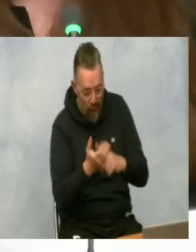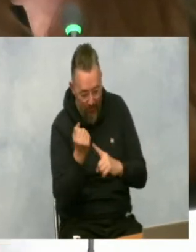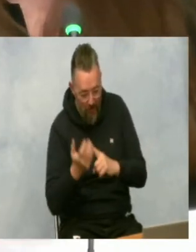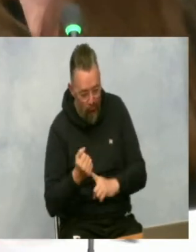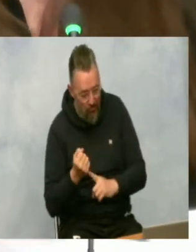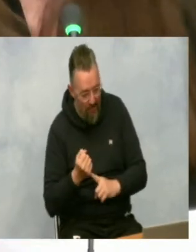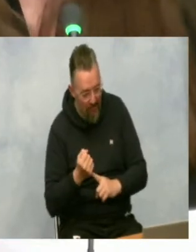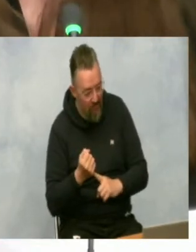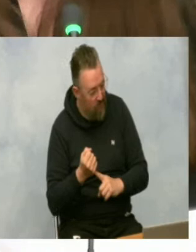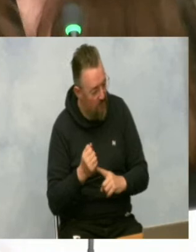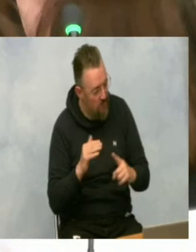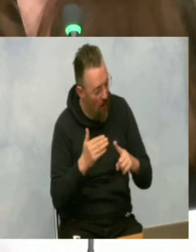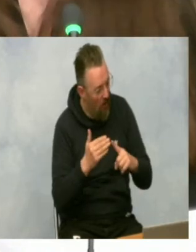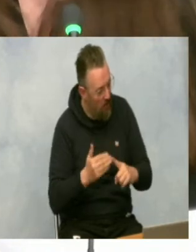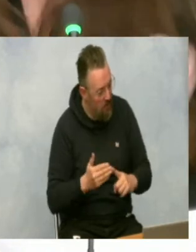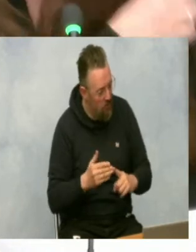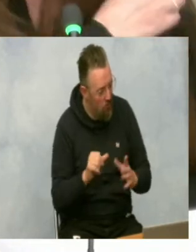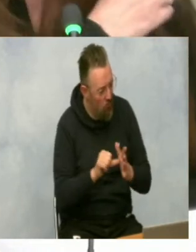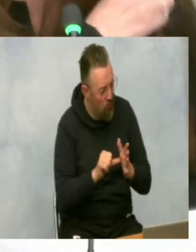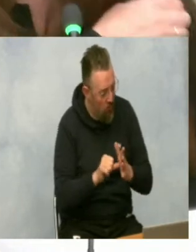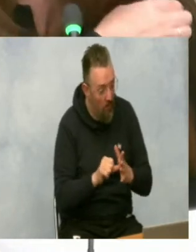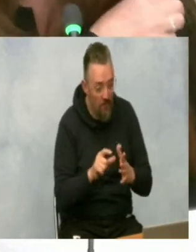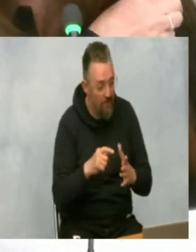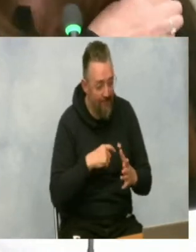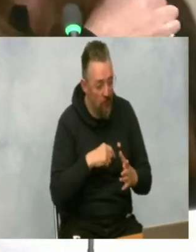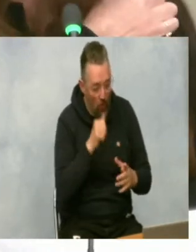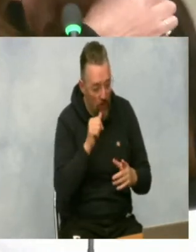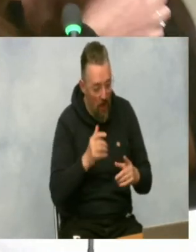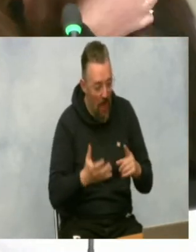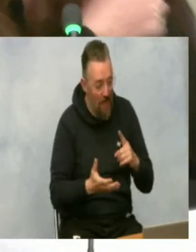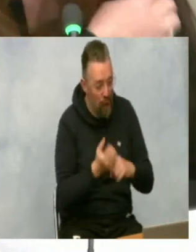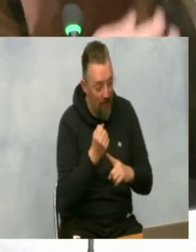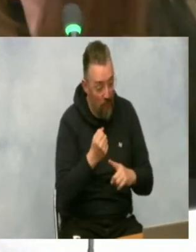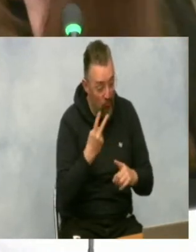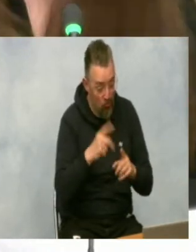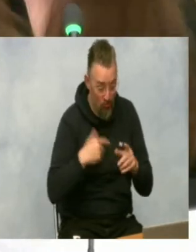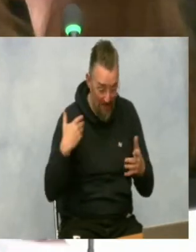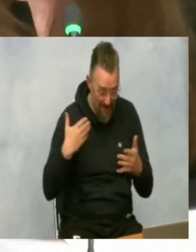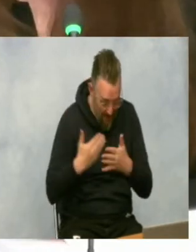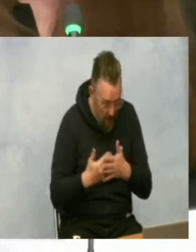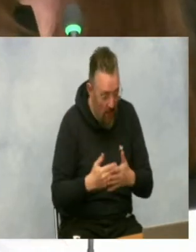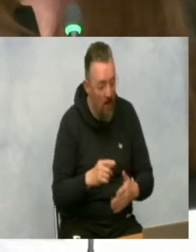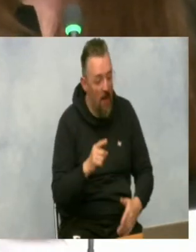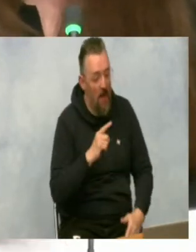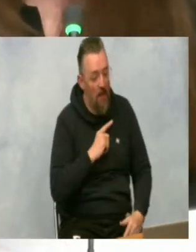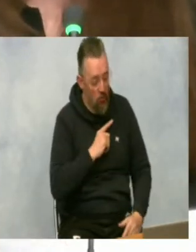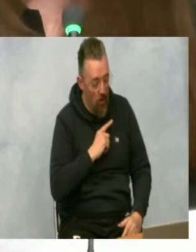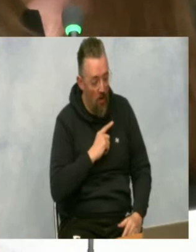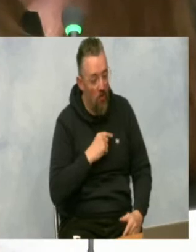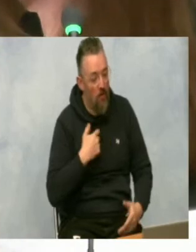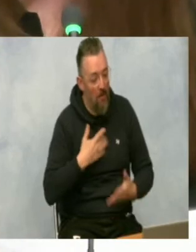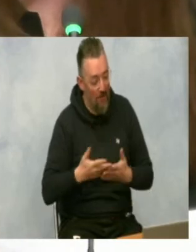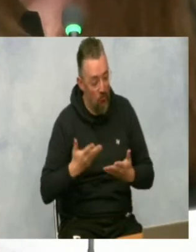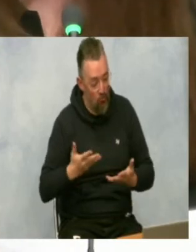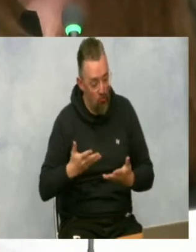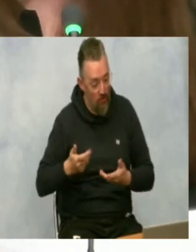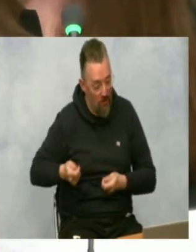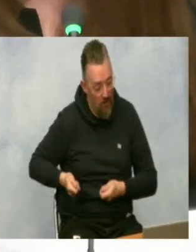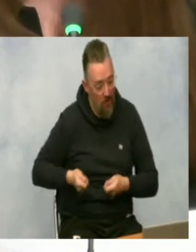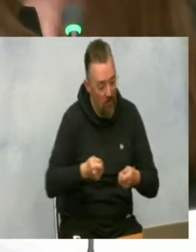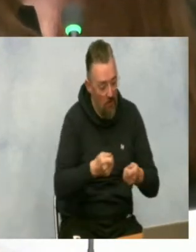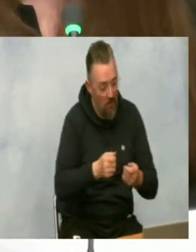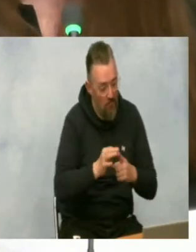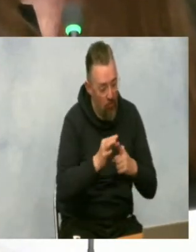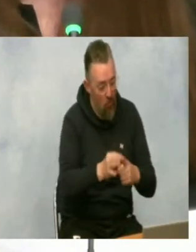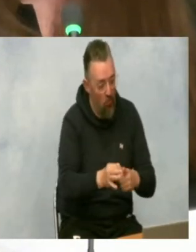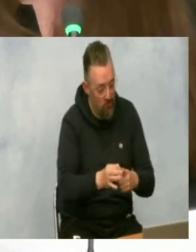to purchase properties. And we have not achieved our target for the past 2 years, hence why we have brought forward today's